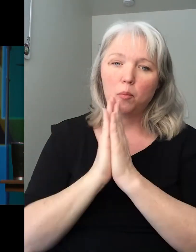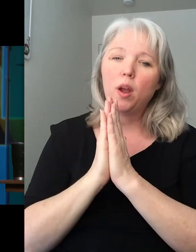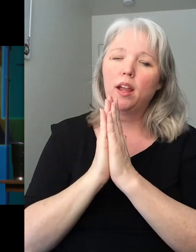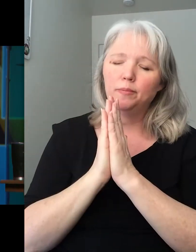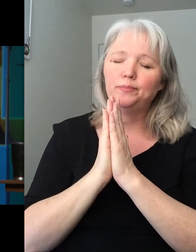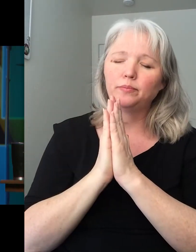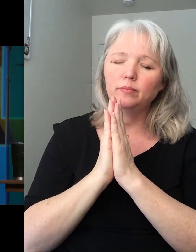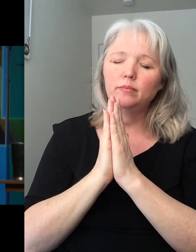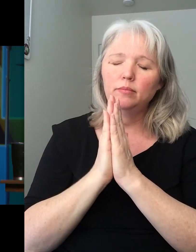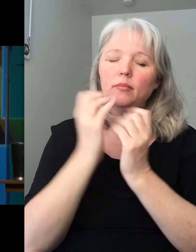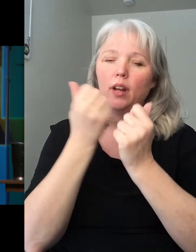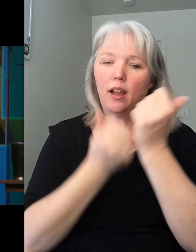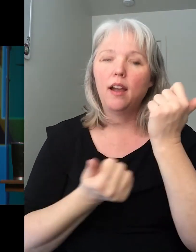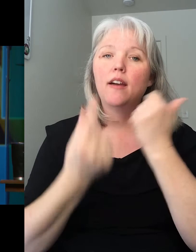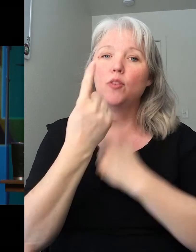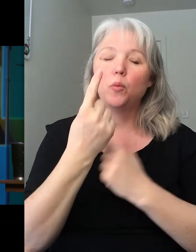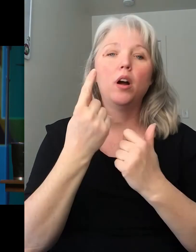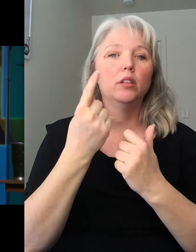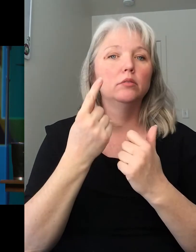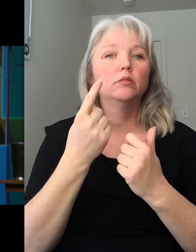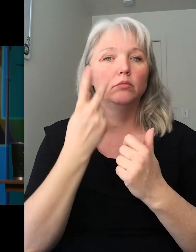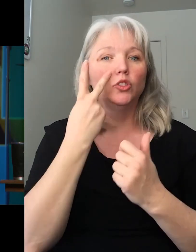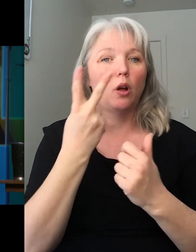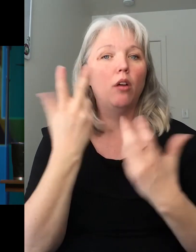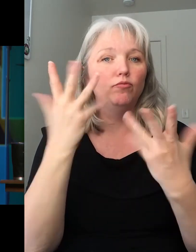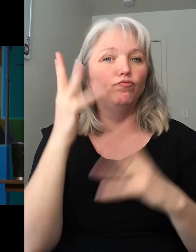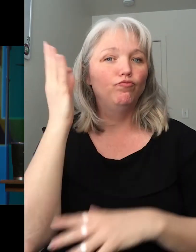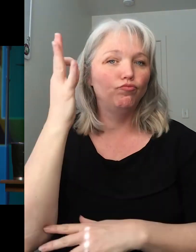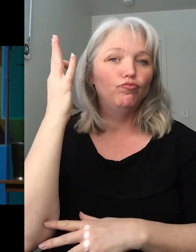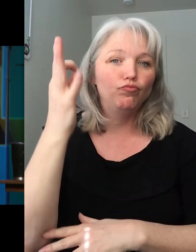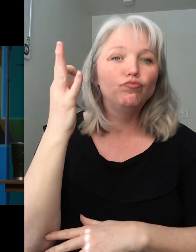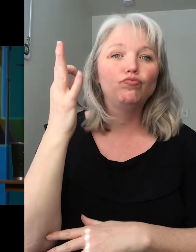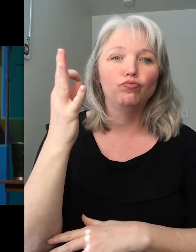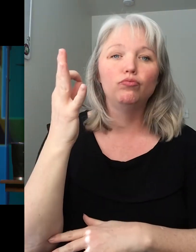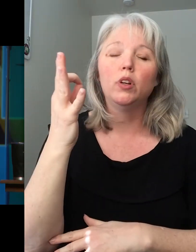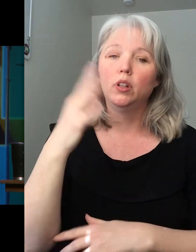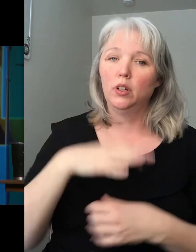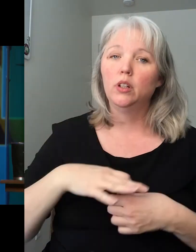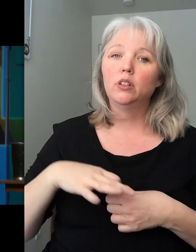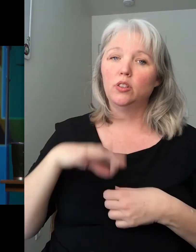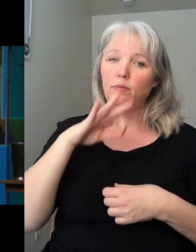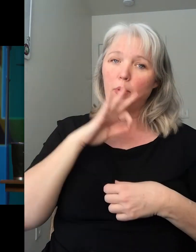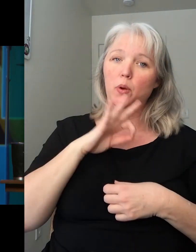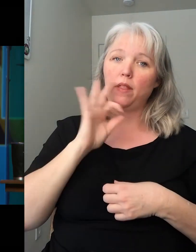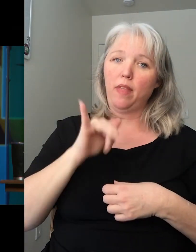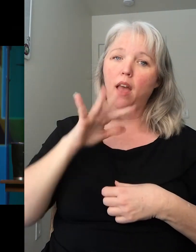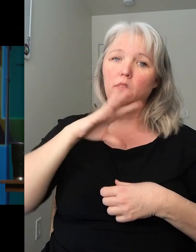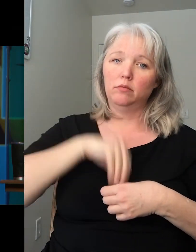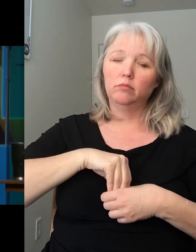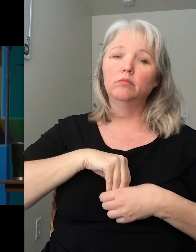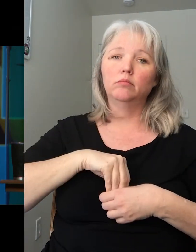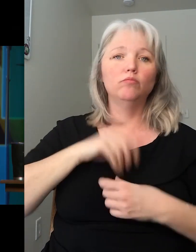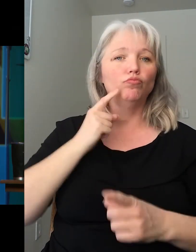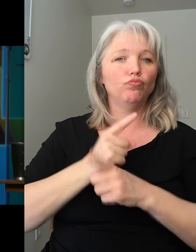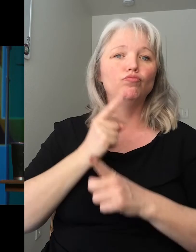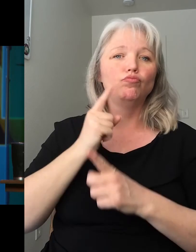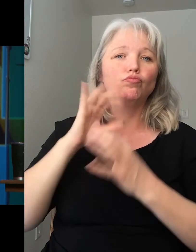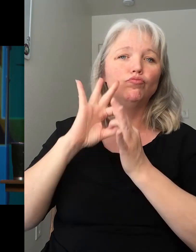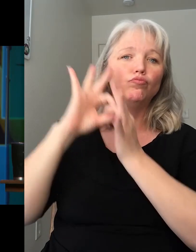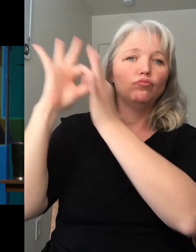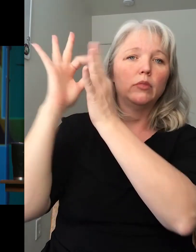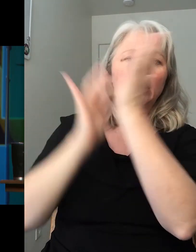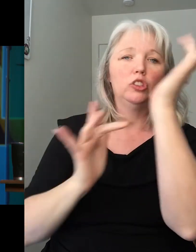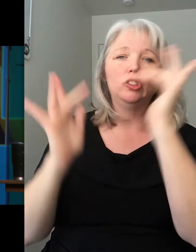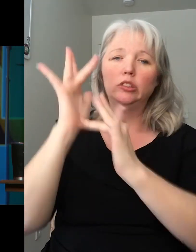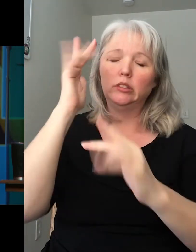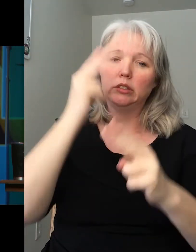God, I pray that everyone who has heard this message might hear it in the spirit with which you wanted it delivered.